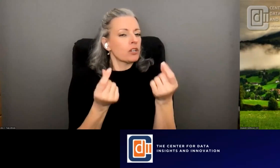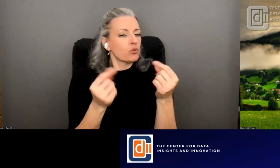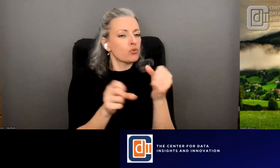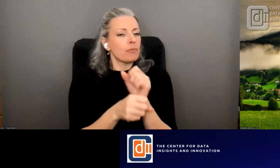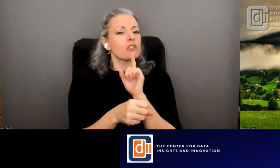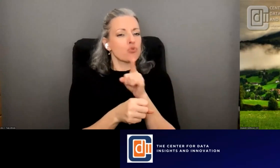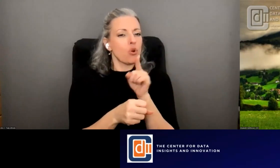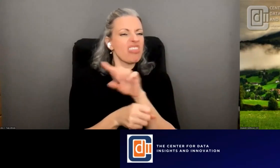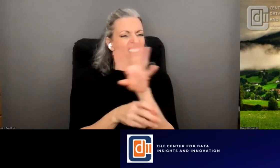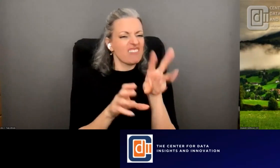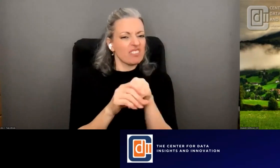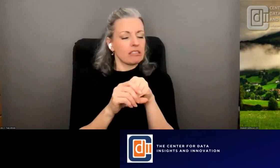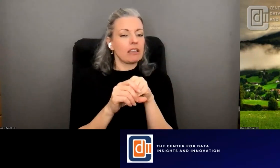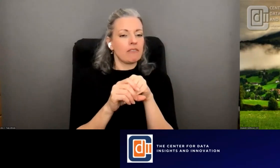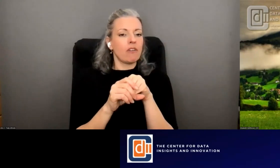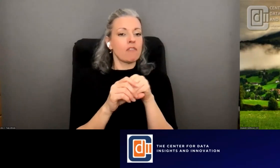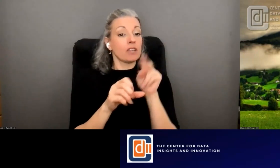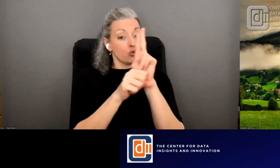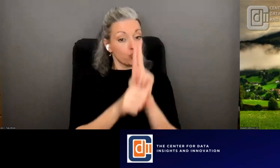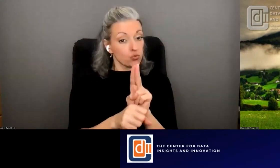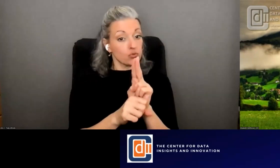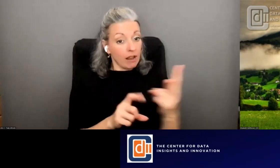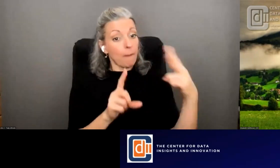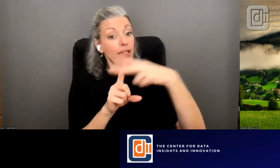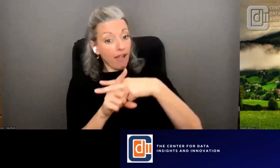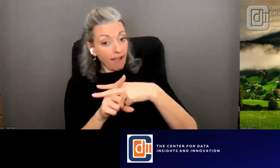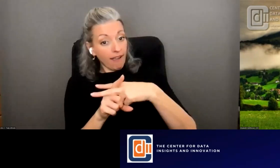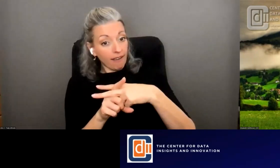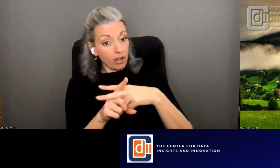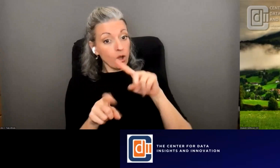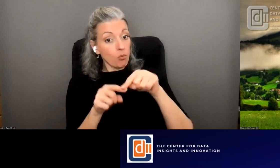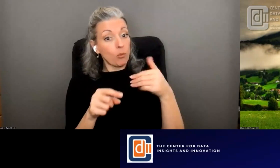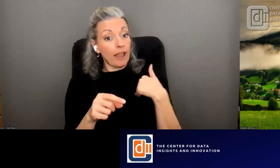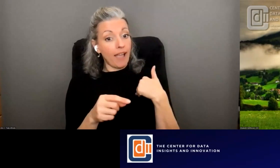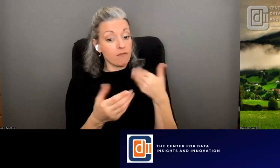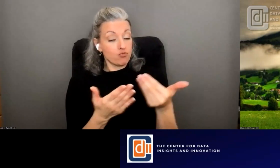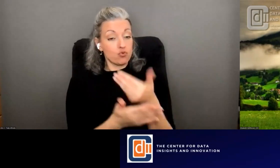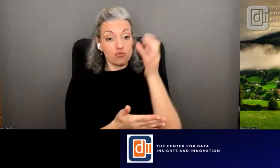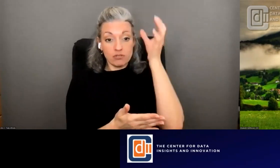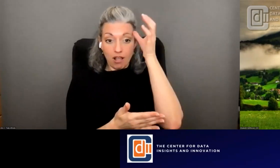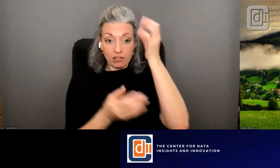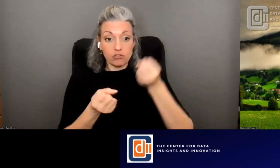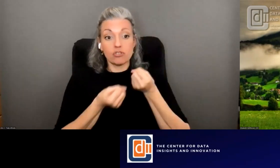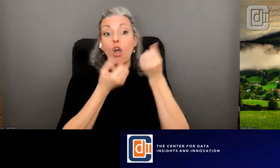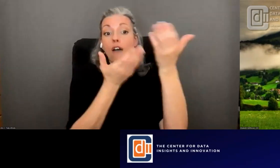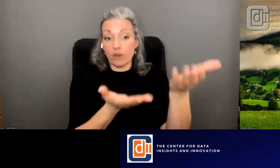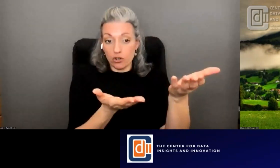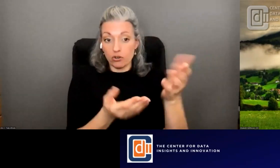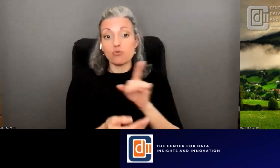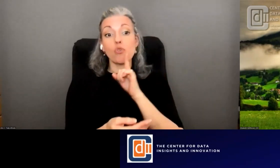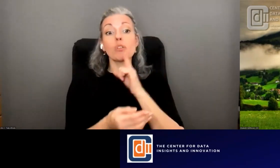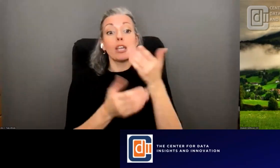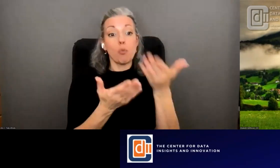those insights get used and really applied once we have new knowledge to offer so that we can really